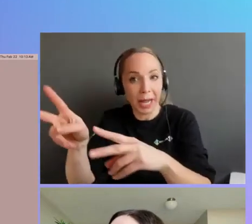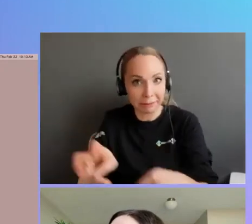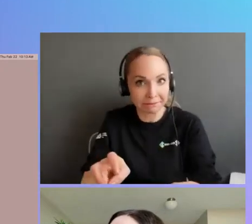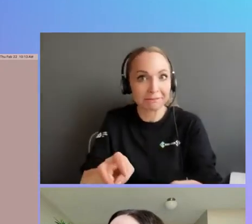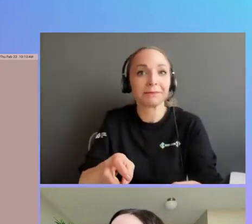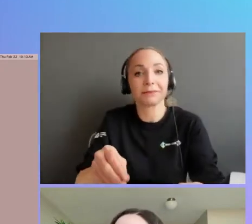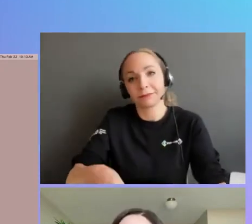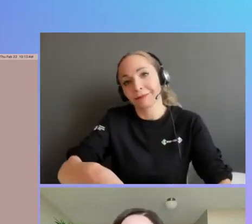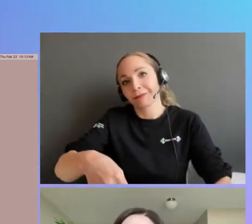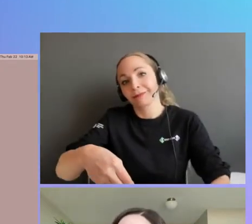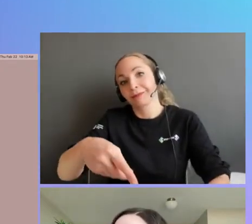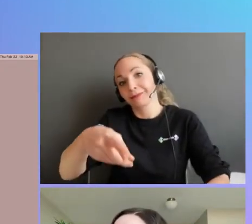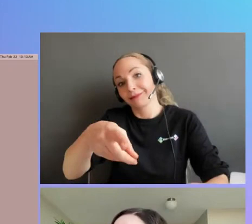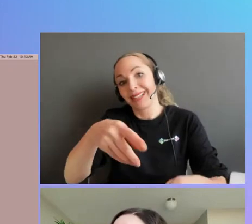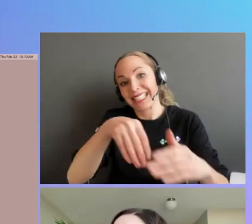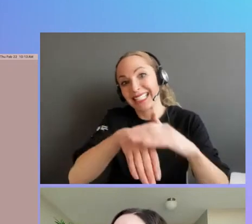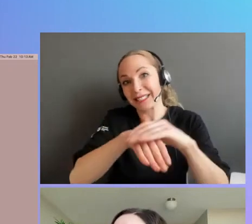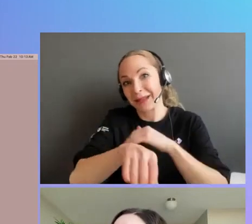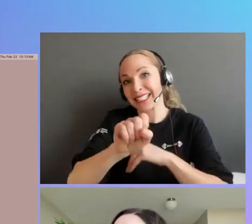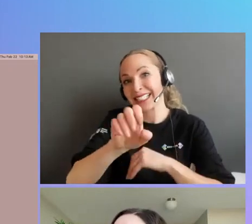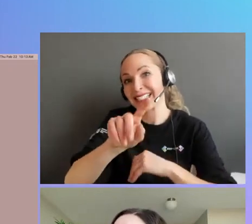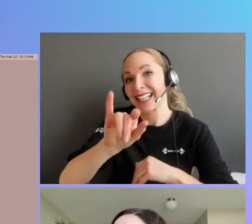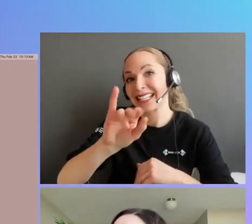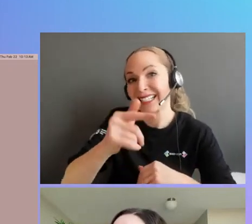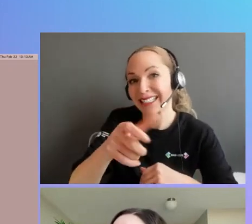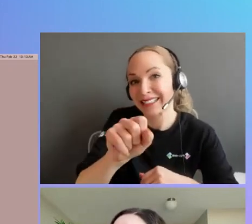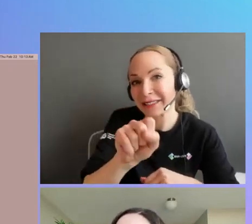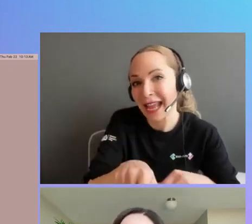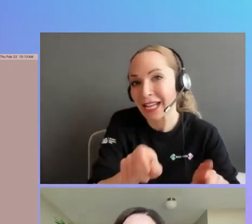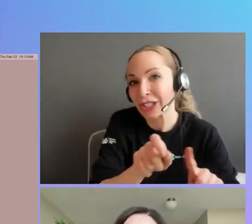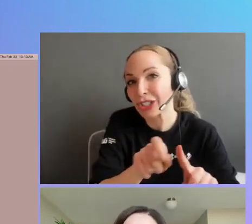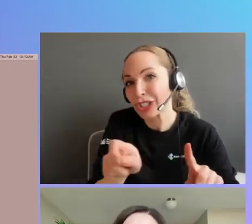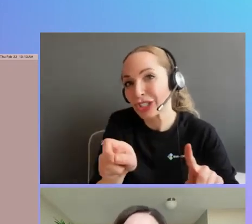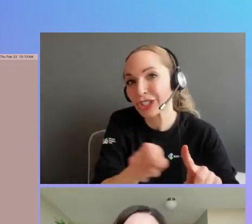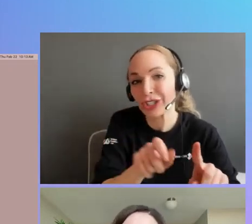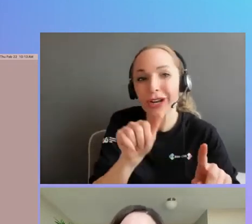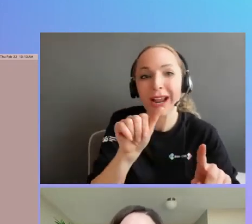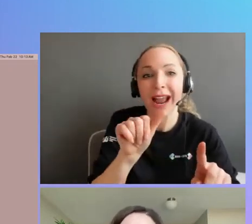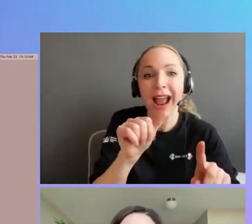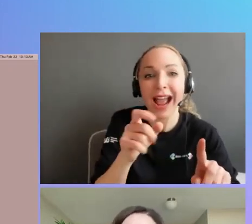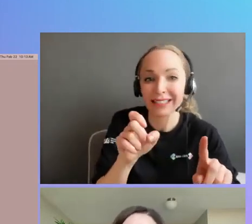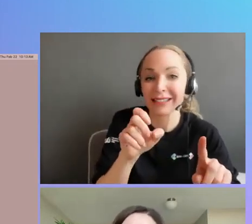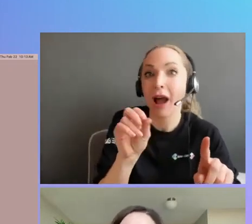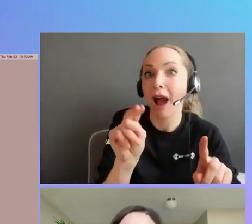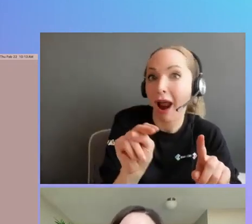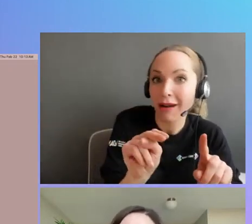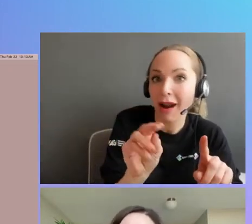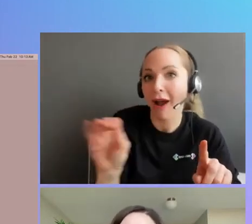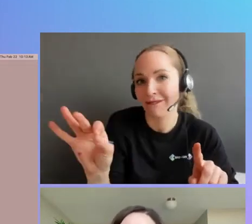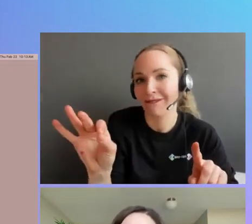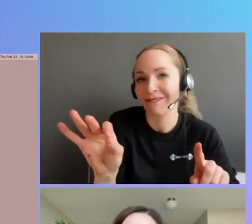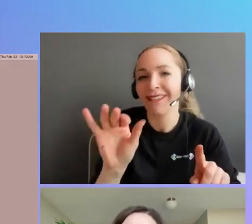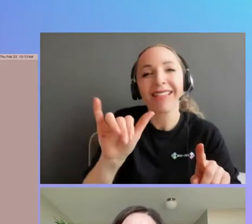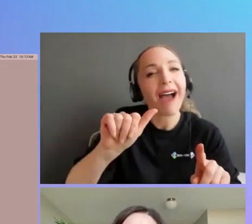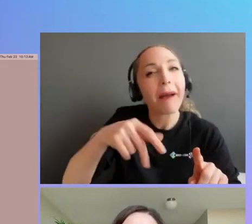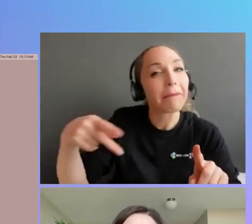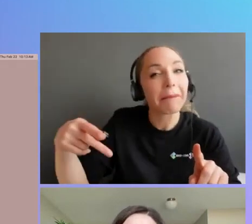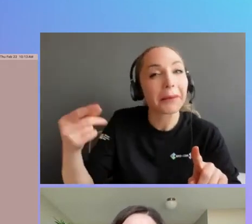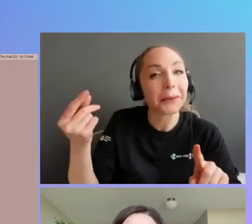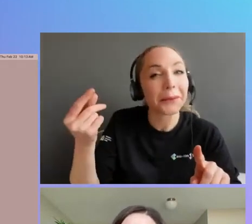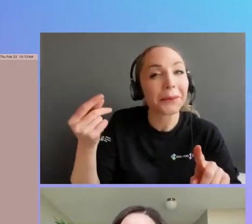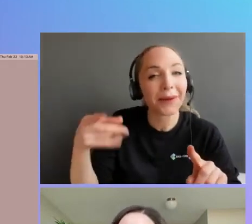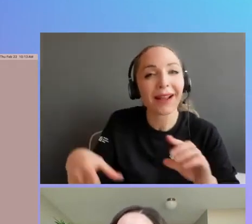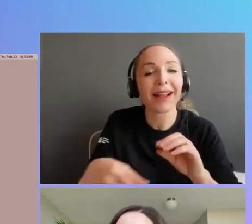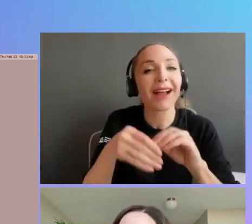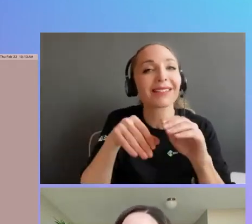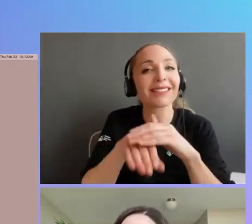accessibility settings on your device is the ability to turn Axe on and off, because that app, as it was installed, essentially added an accessibility